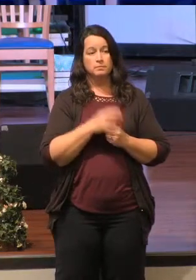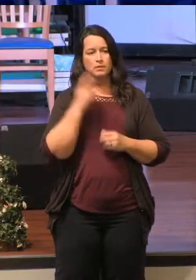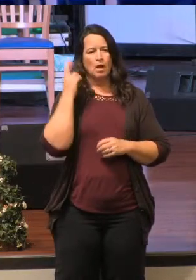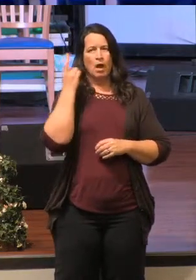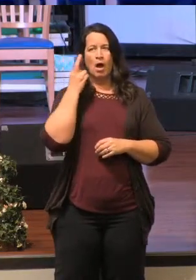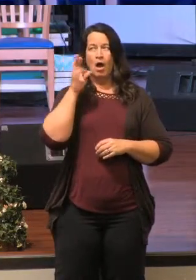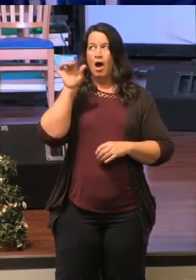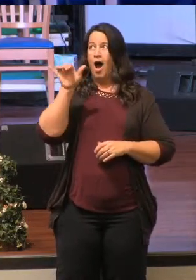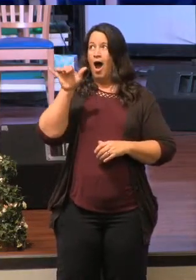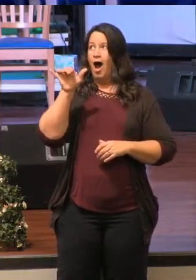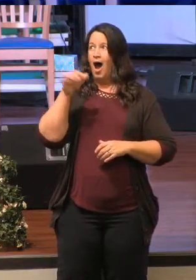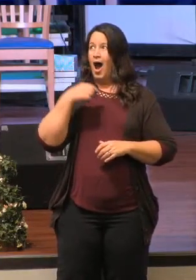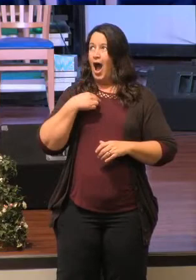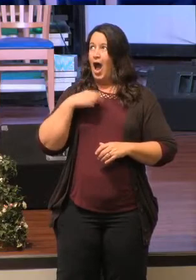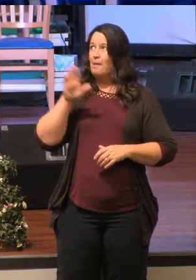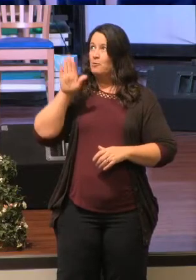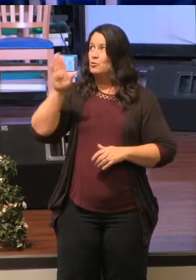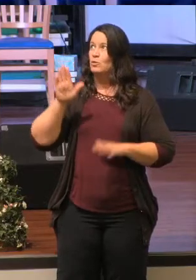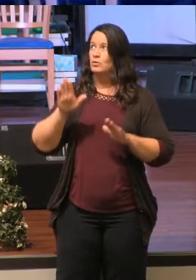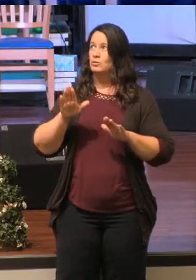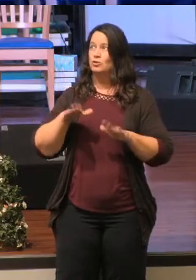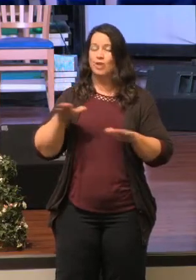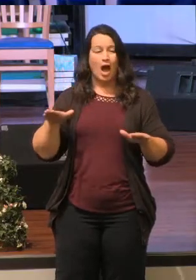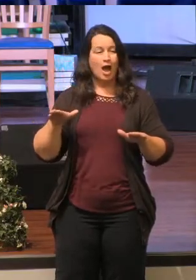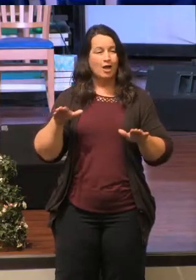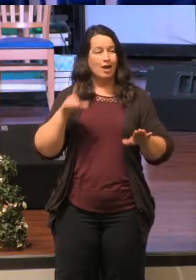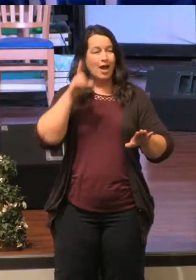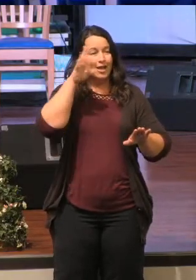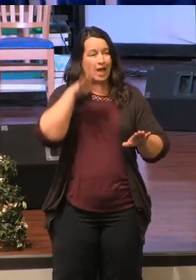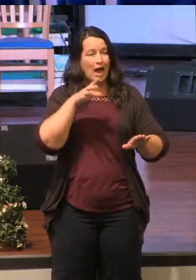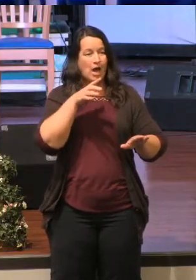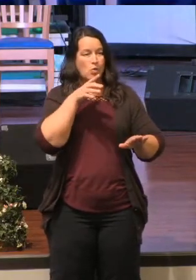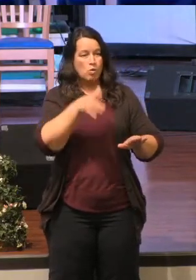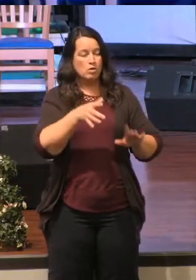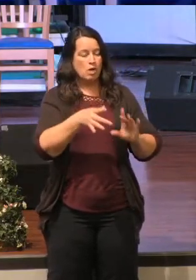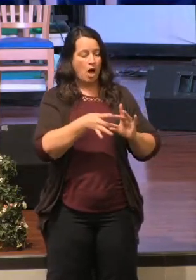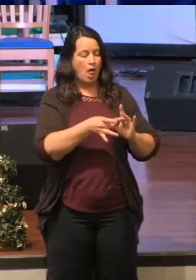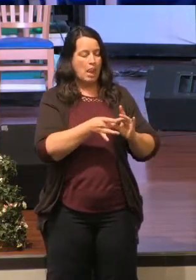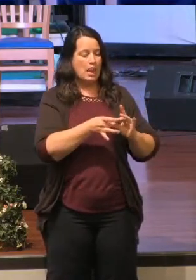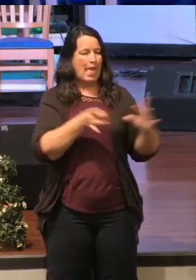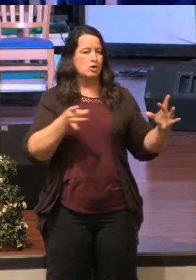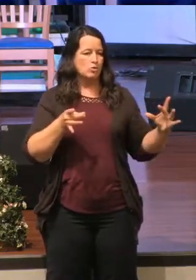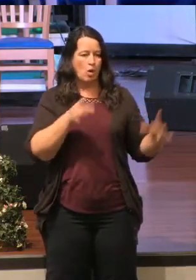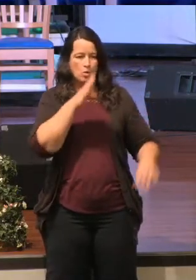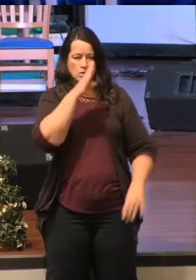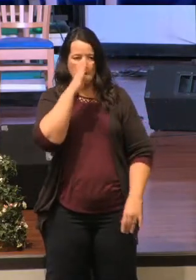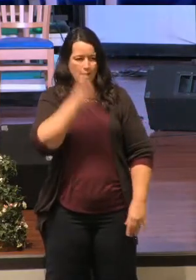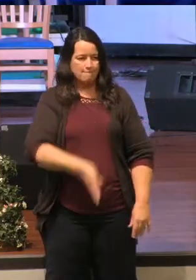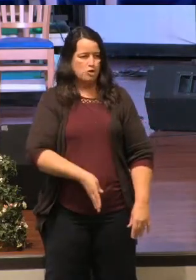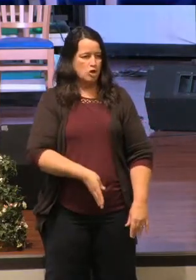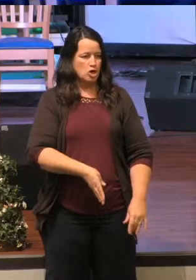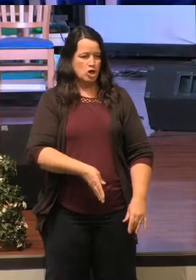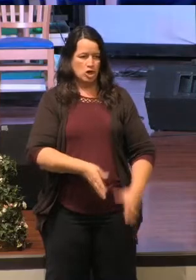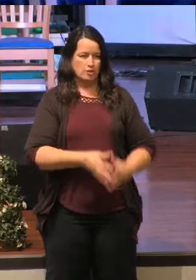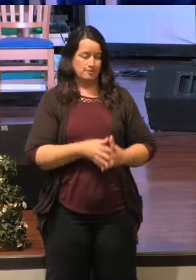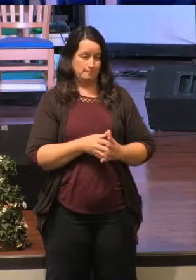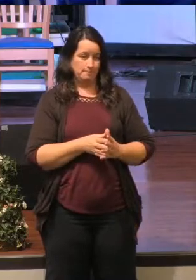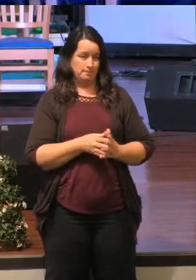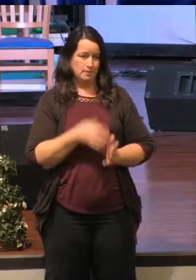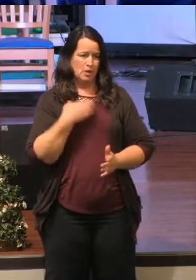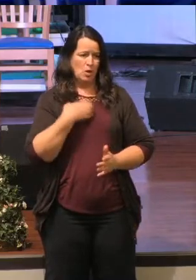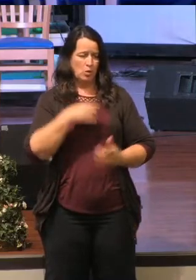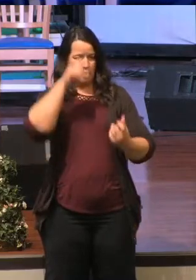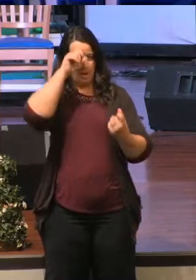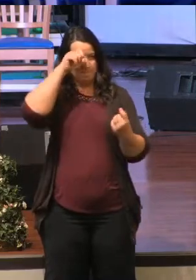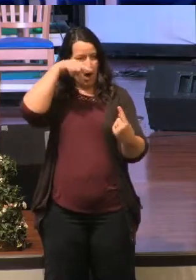God's got you, and he's not letting you go. I wish I could just give you a Dr. Spock mind melt and just infuse that into your brain. If